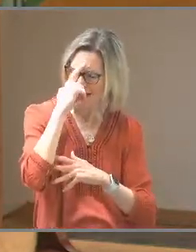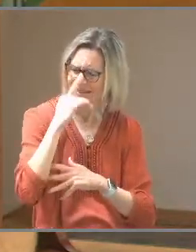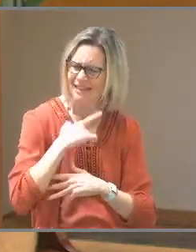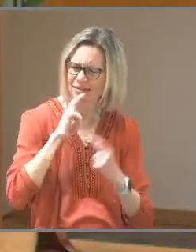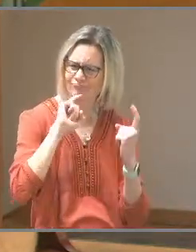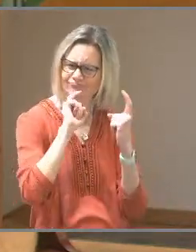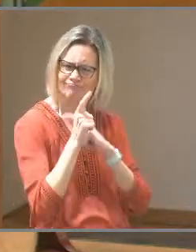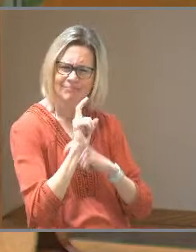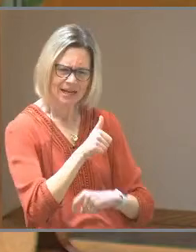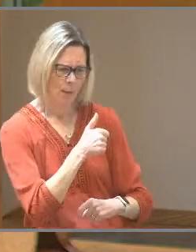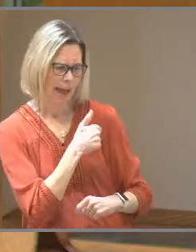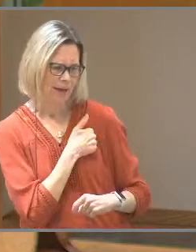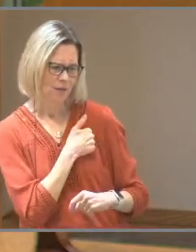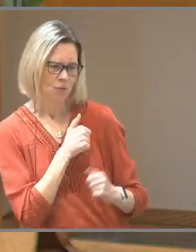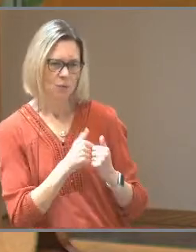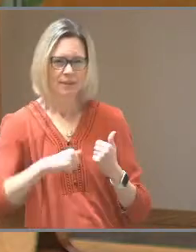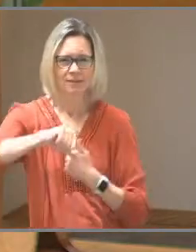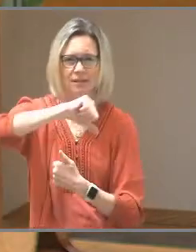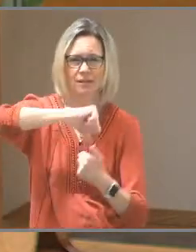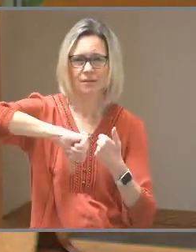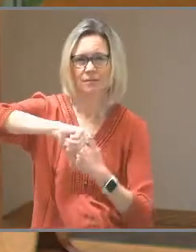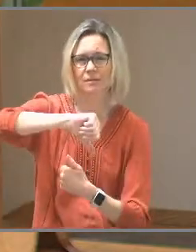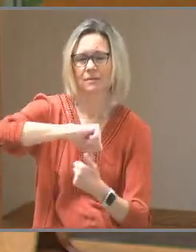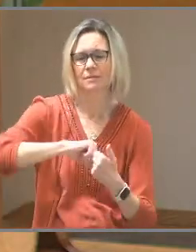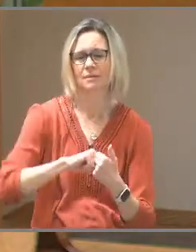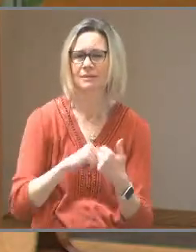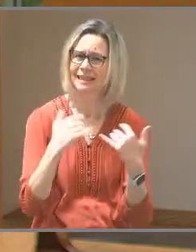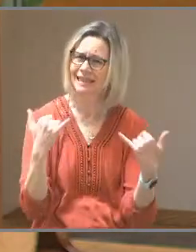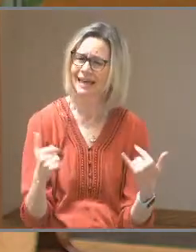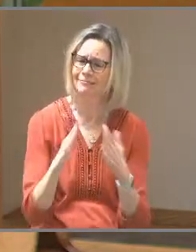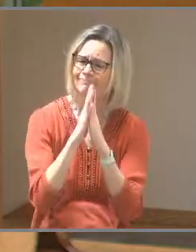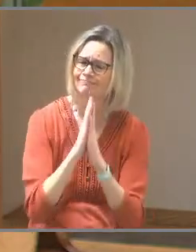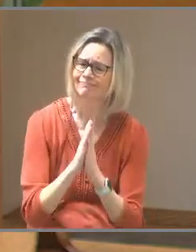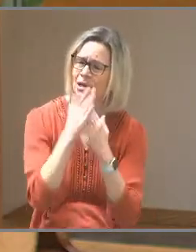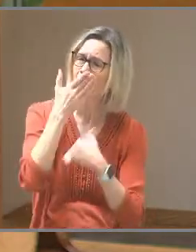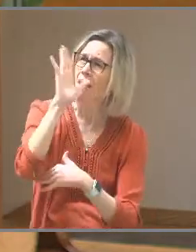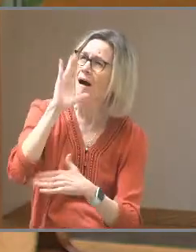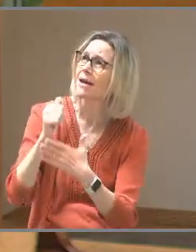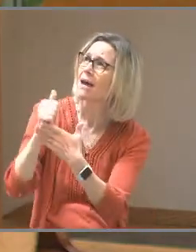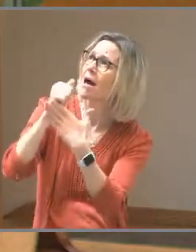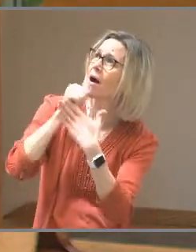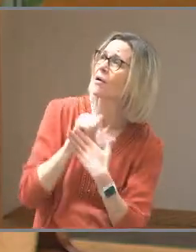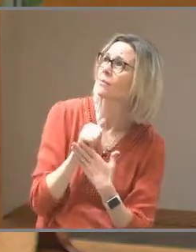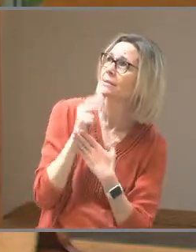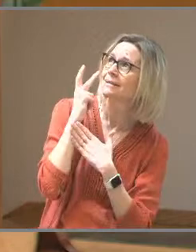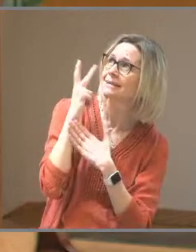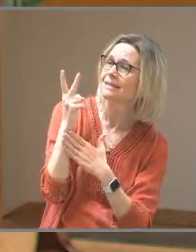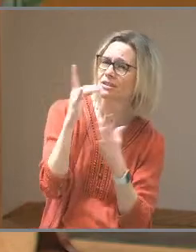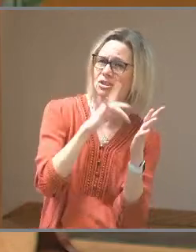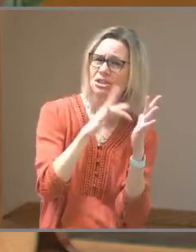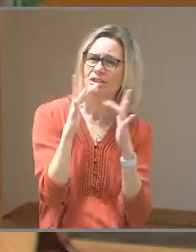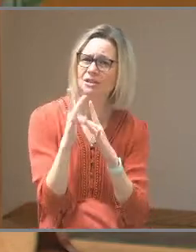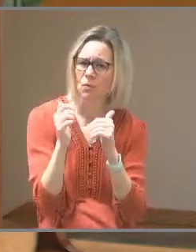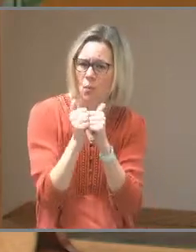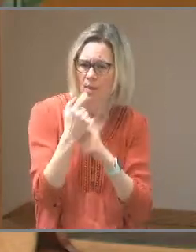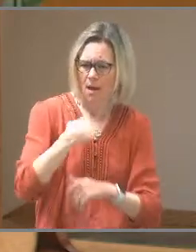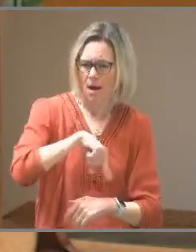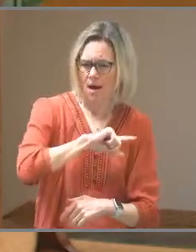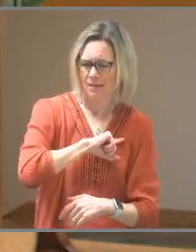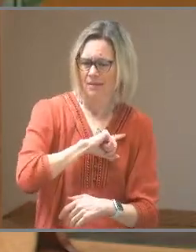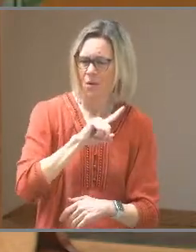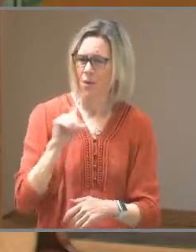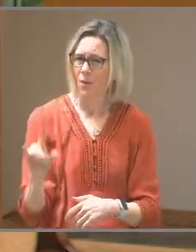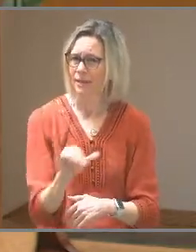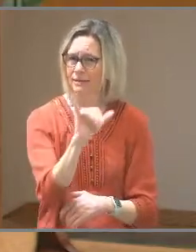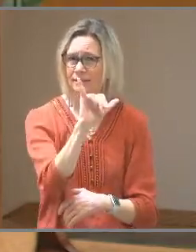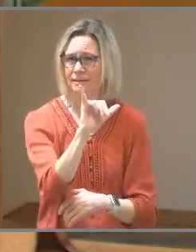the attitudes to one another. And so today we are praying to God to help us to see Jesus being with us always